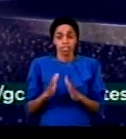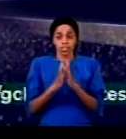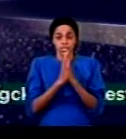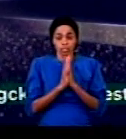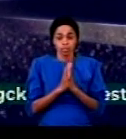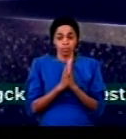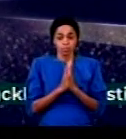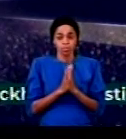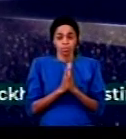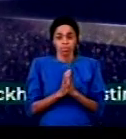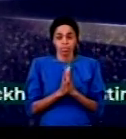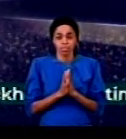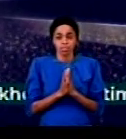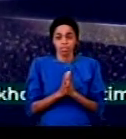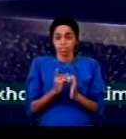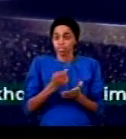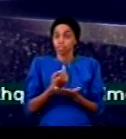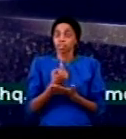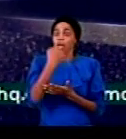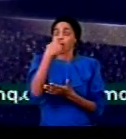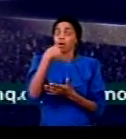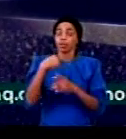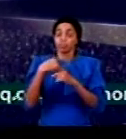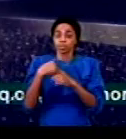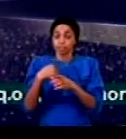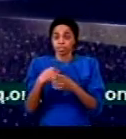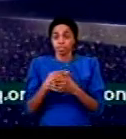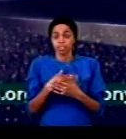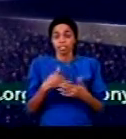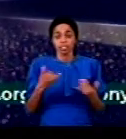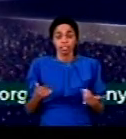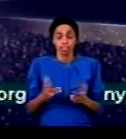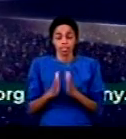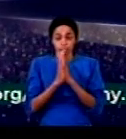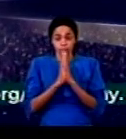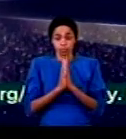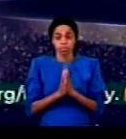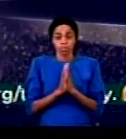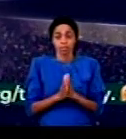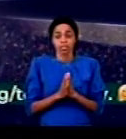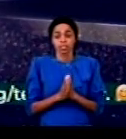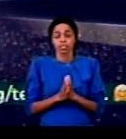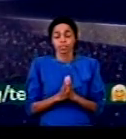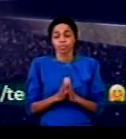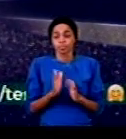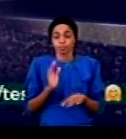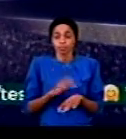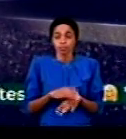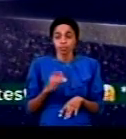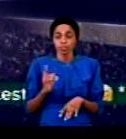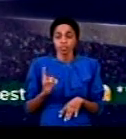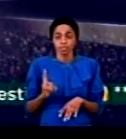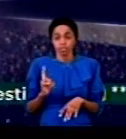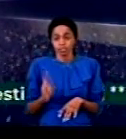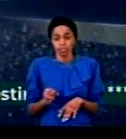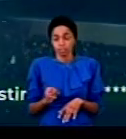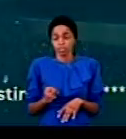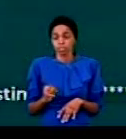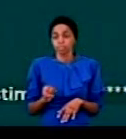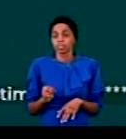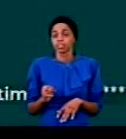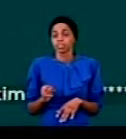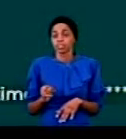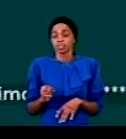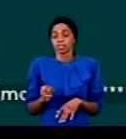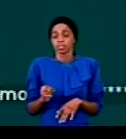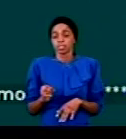miraculously passed out that object and was saved from untimely death. We will end with this testimony now